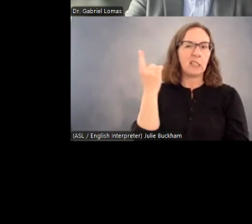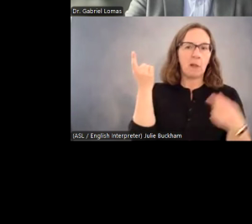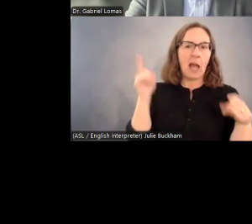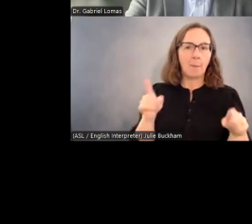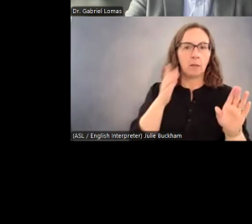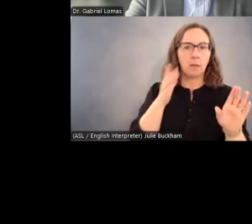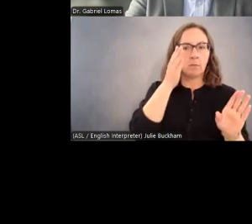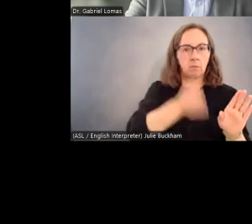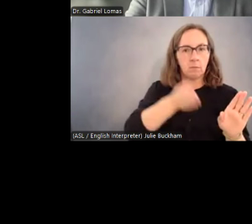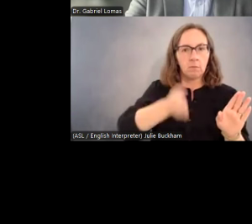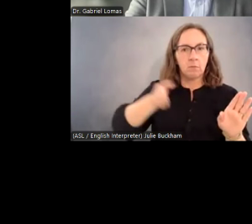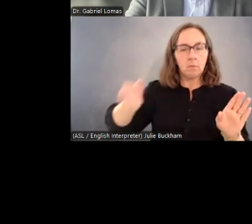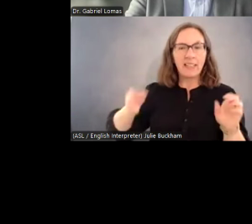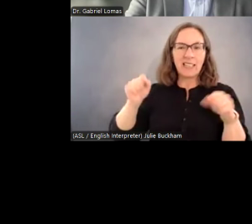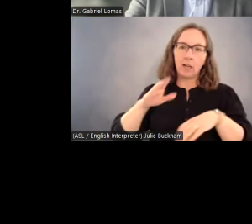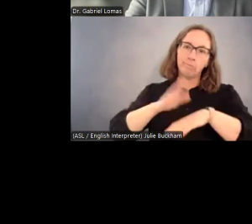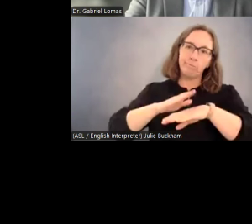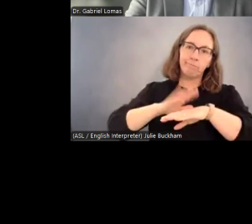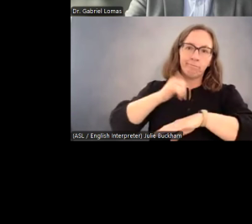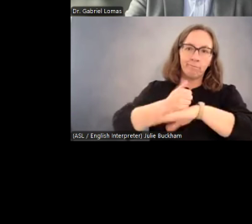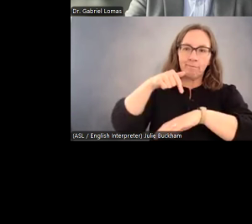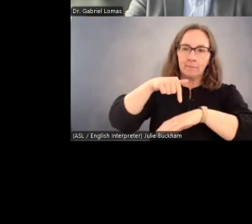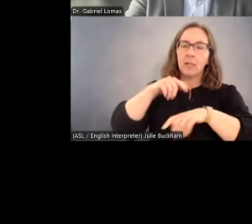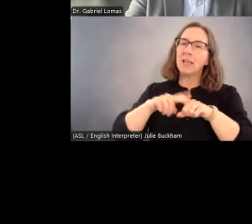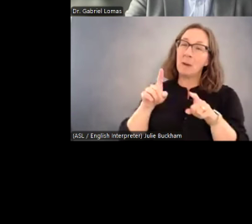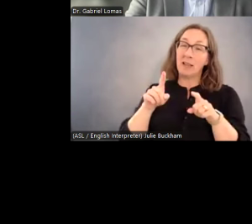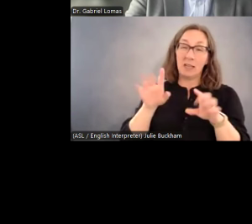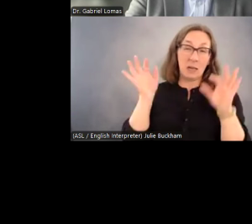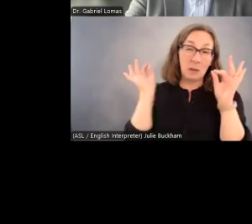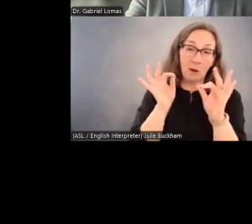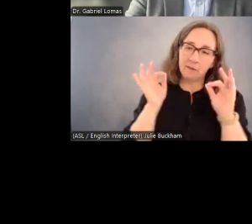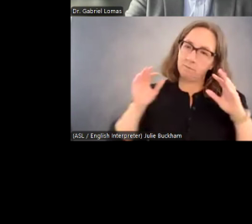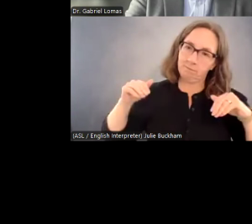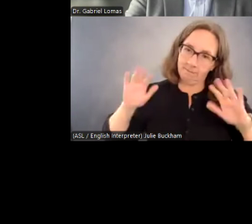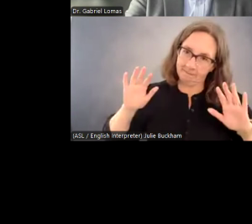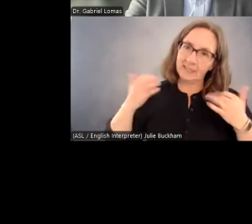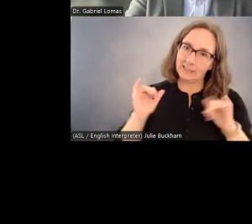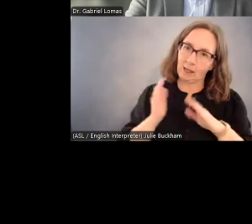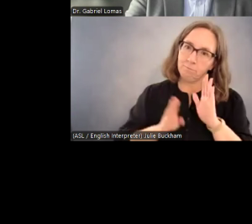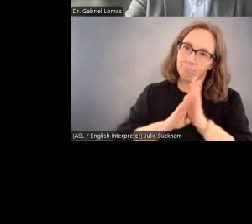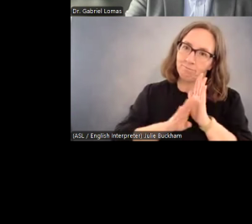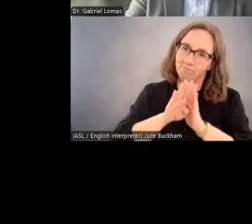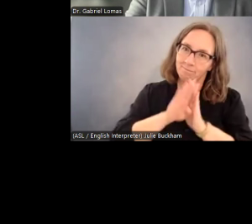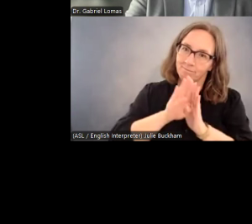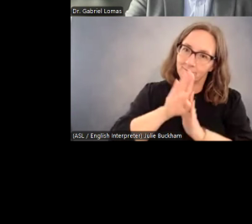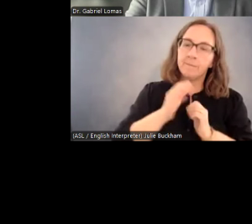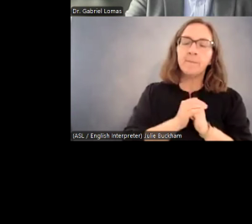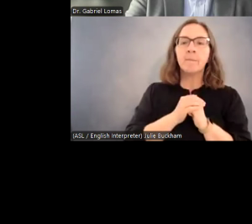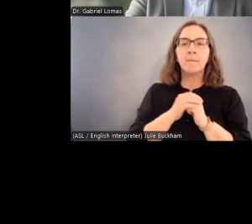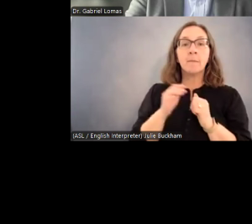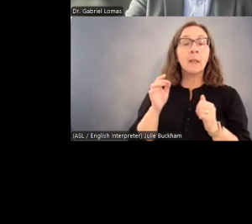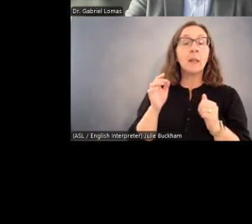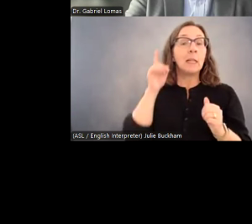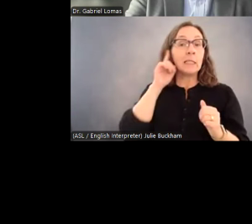But prisons have a long way to go to get to that point. There's a variety of inequities that happen to deaf individuals while in